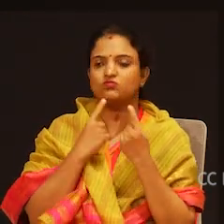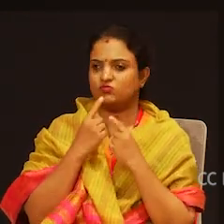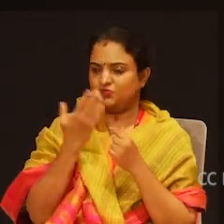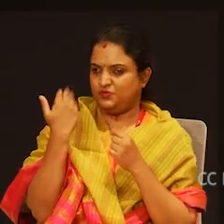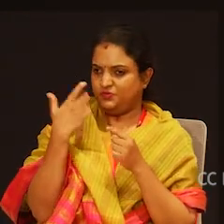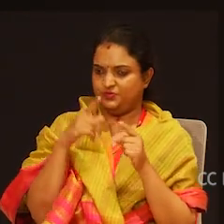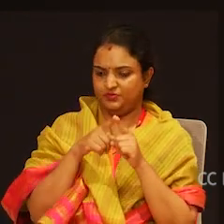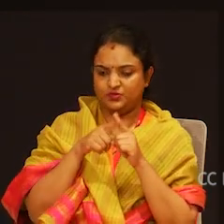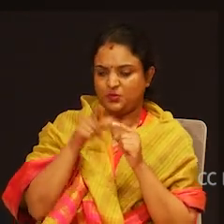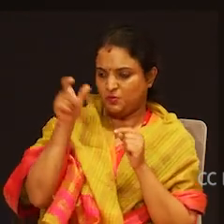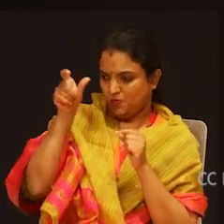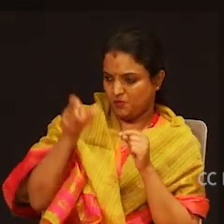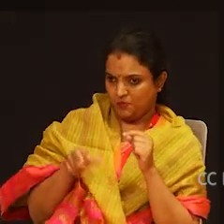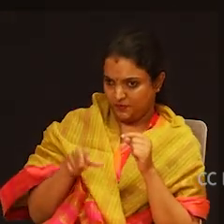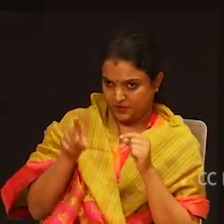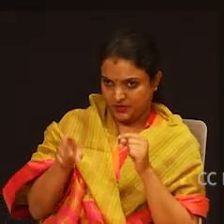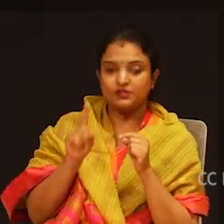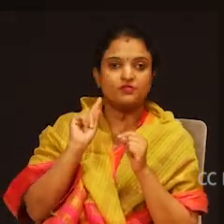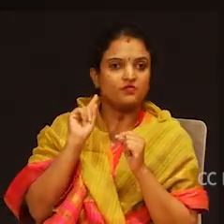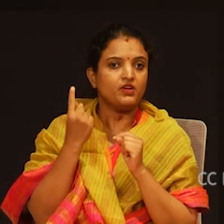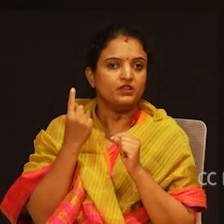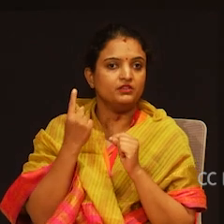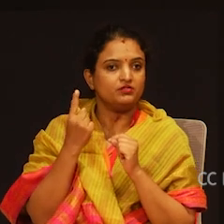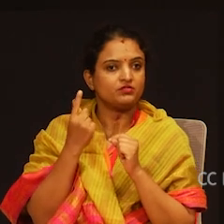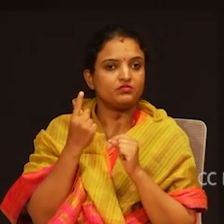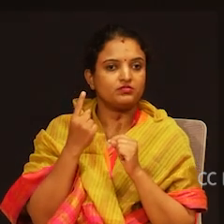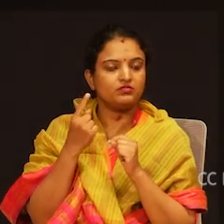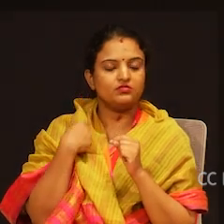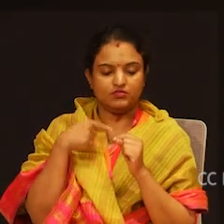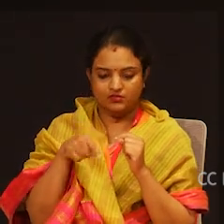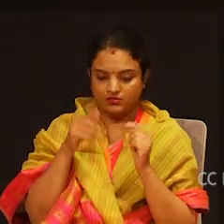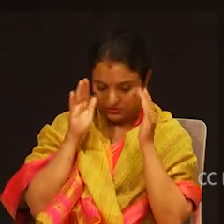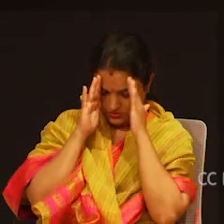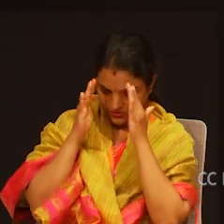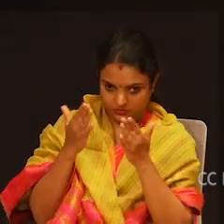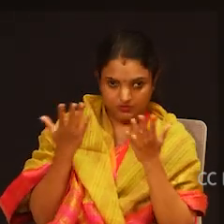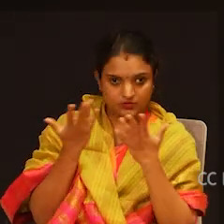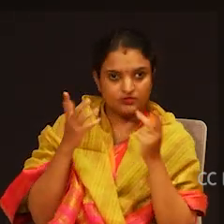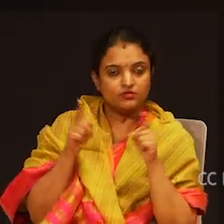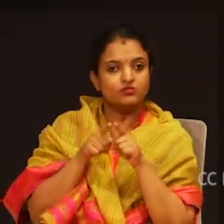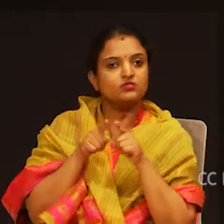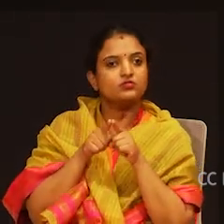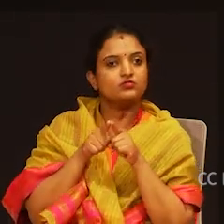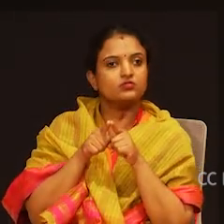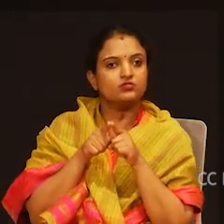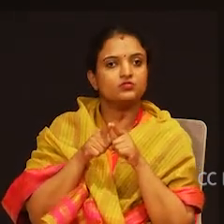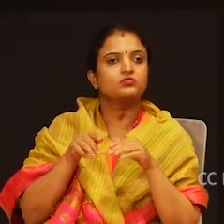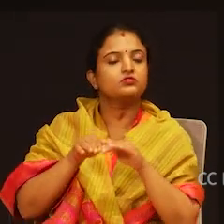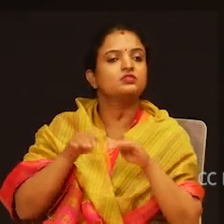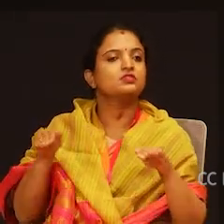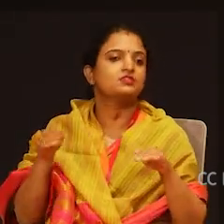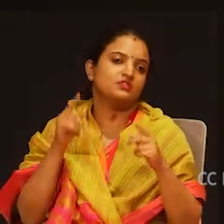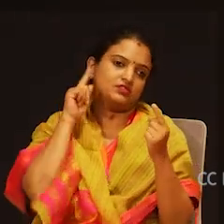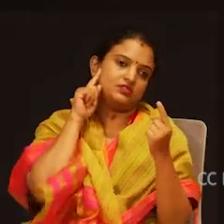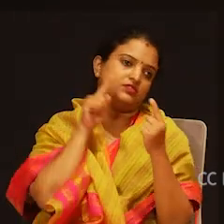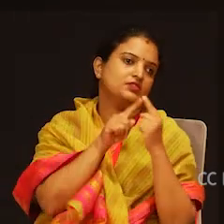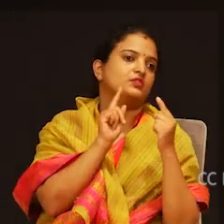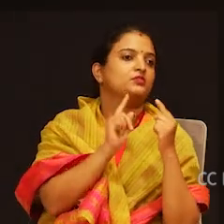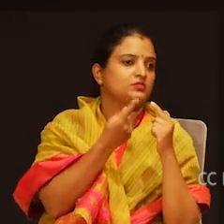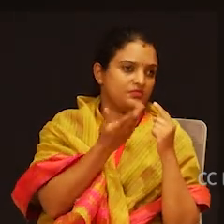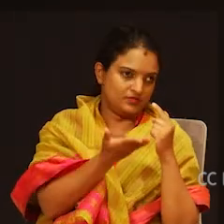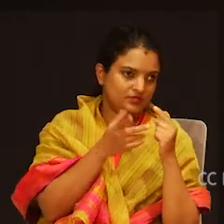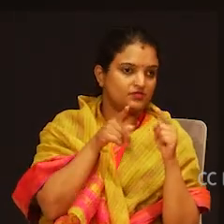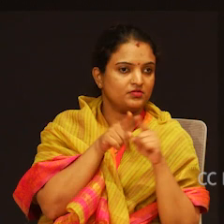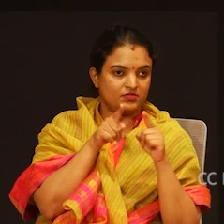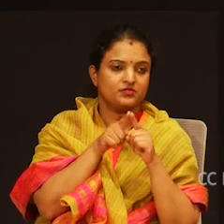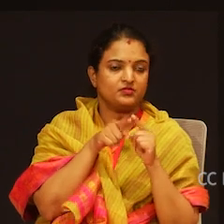about person first. I'm going to focus today morning on children first. Of course, there are persons